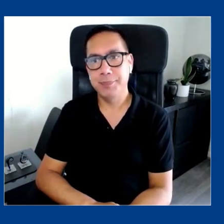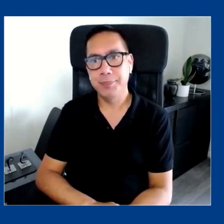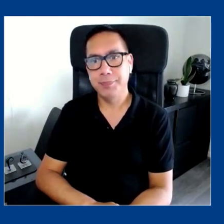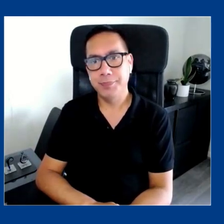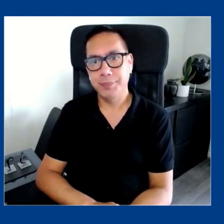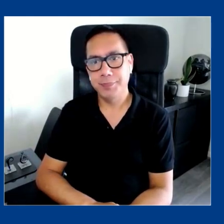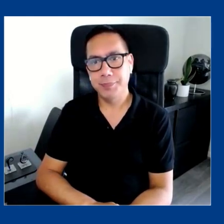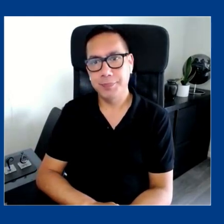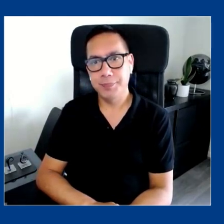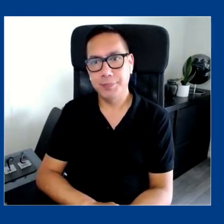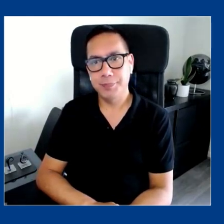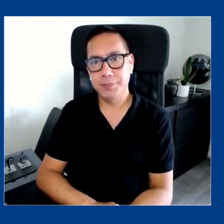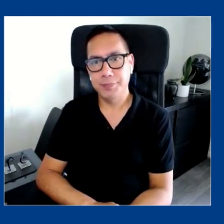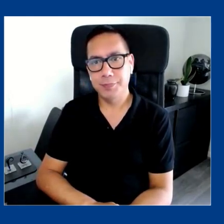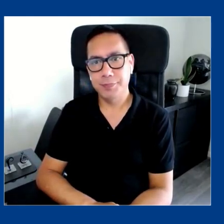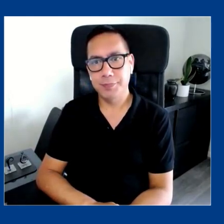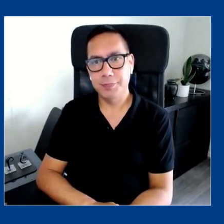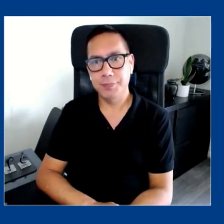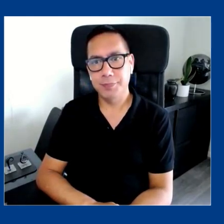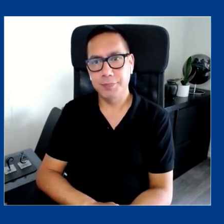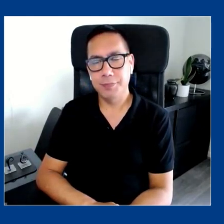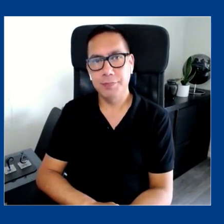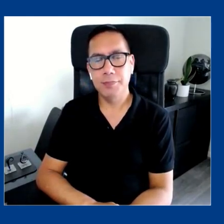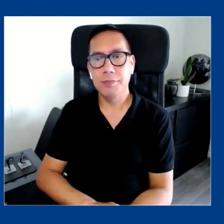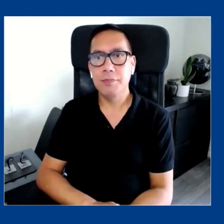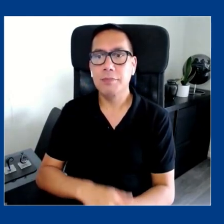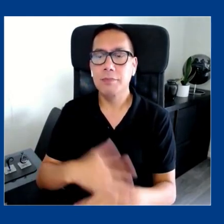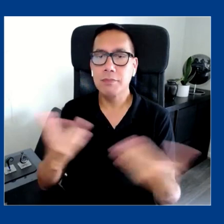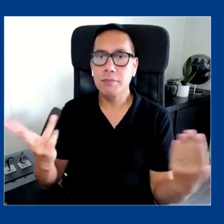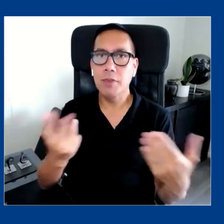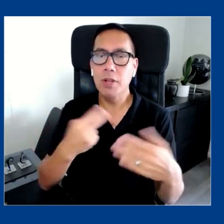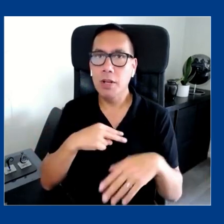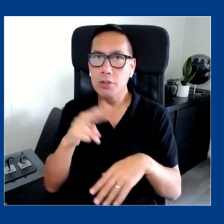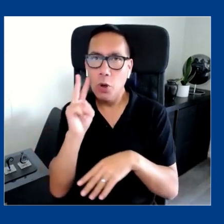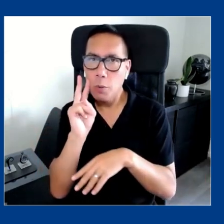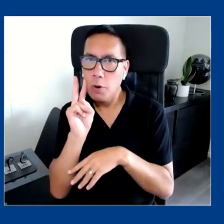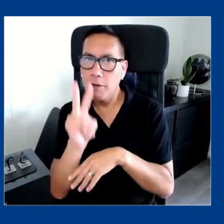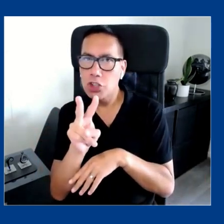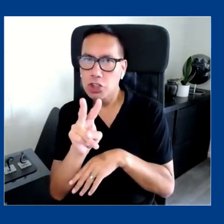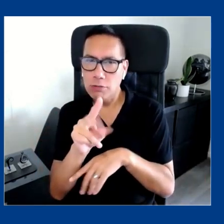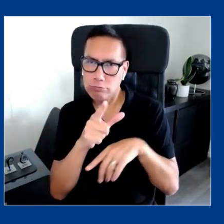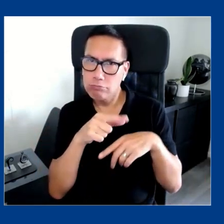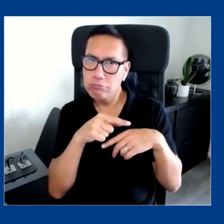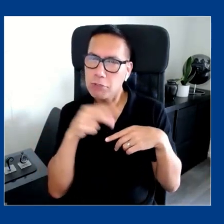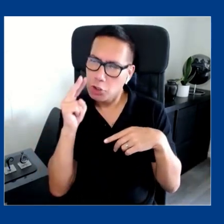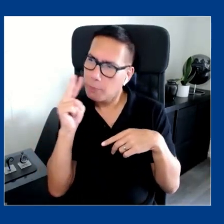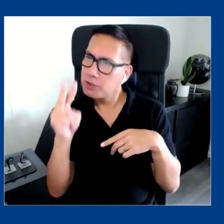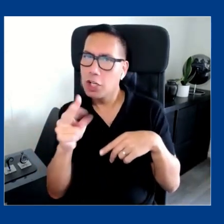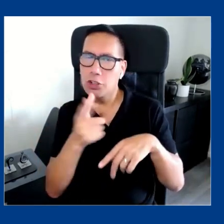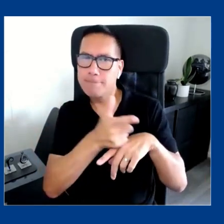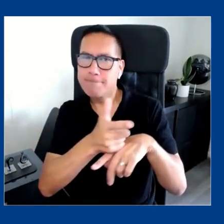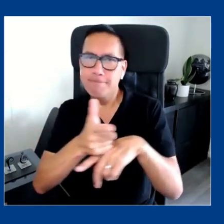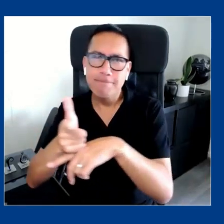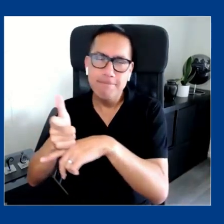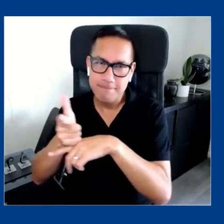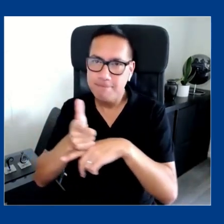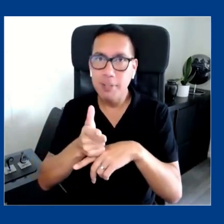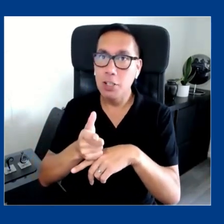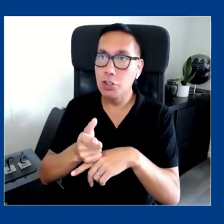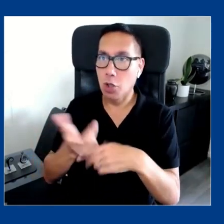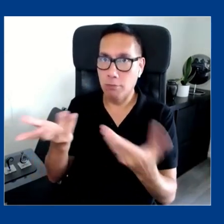This is an ethnographic film filmed in the observational style. Its story is narrated in situ by the community themselves, and